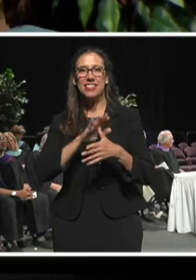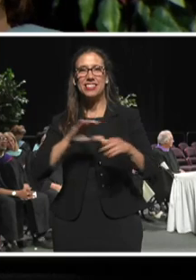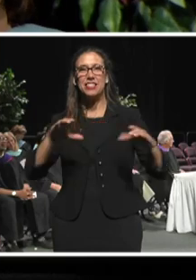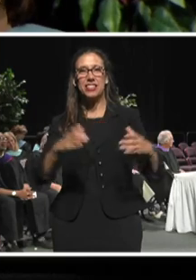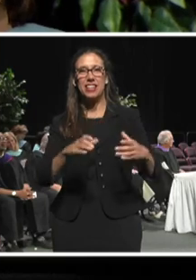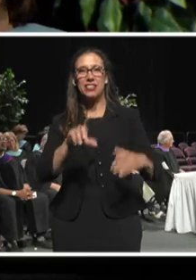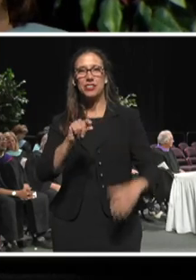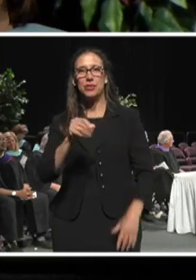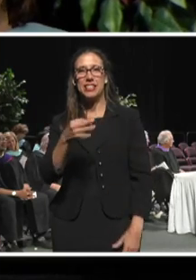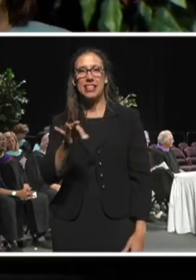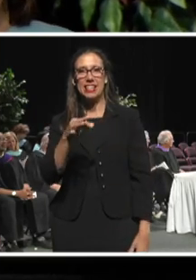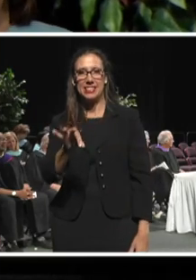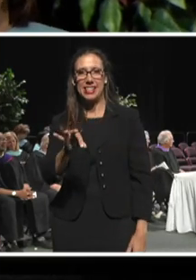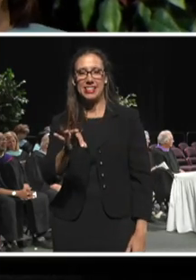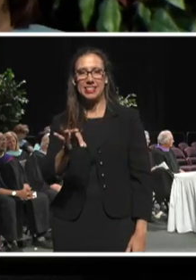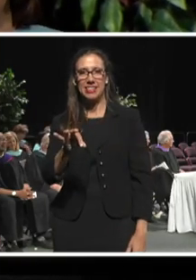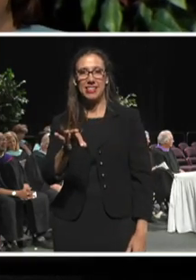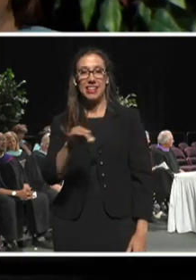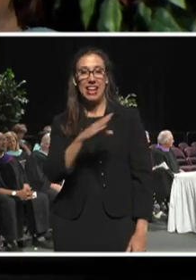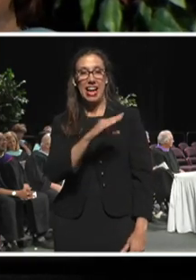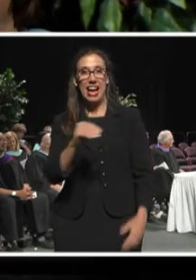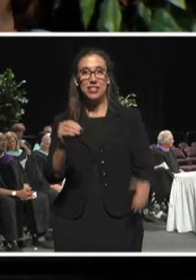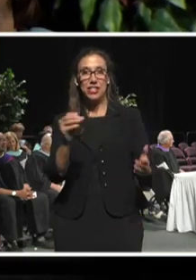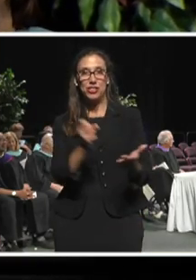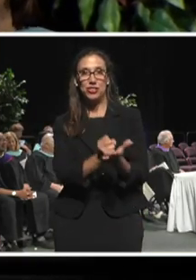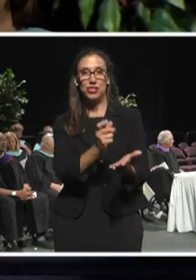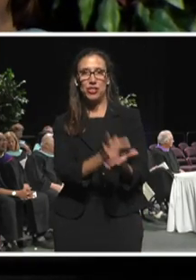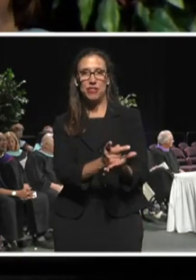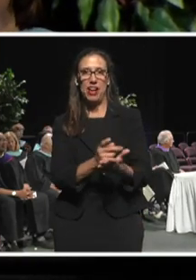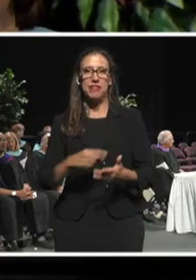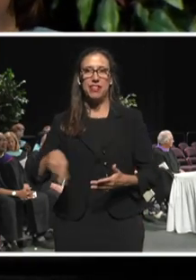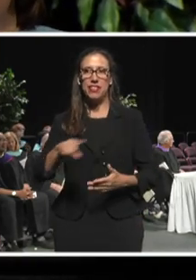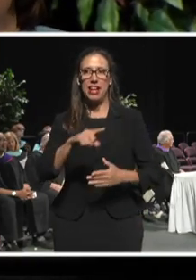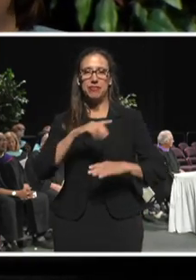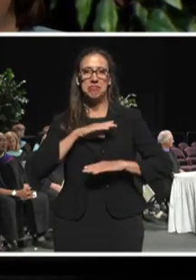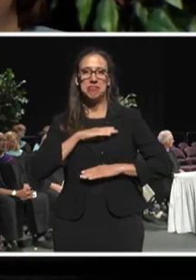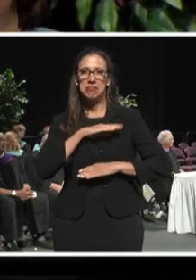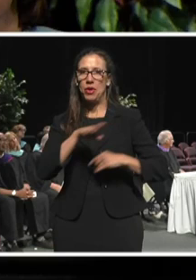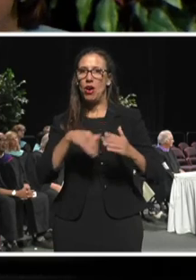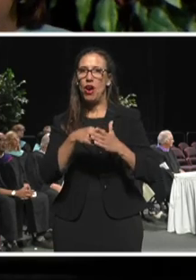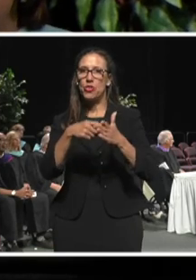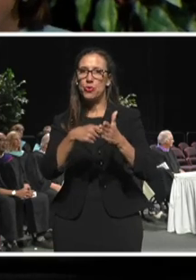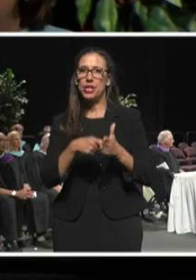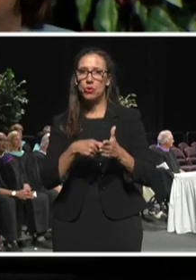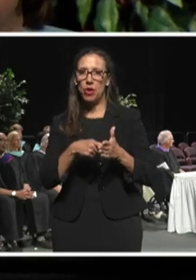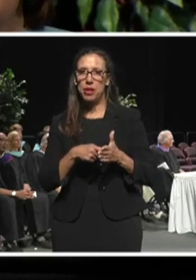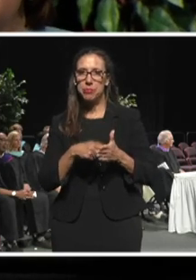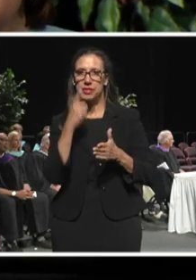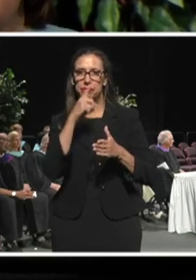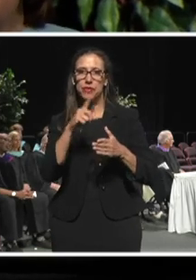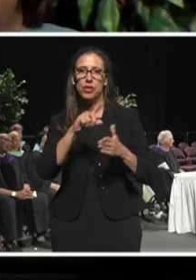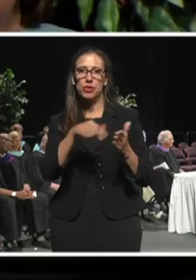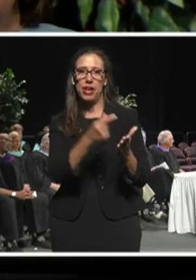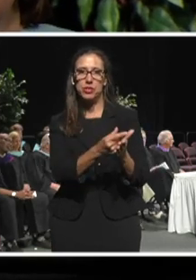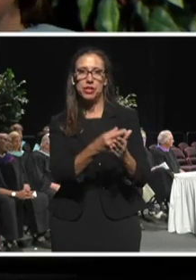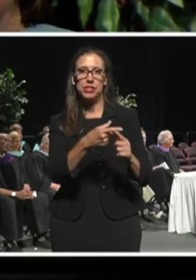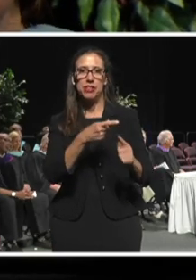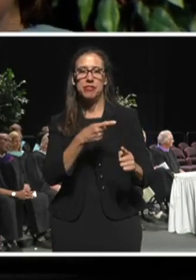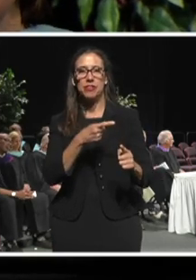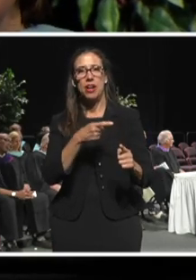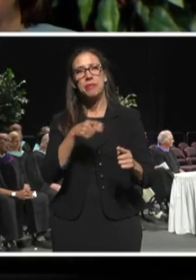class of 2019 and to certify that they have fulfilled the necessary requirements for graduation from